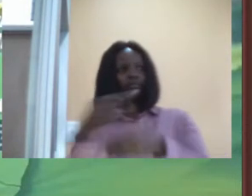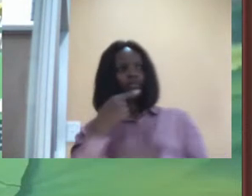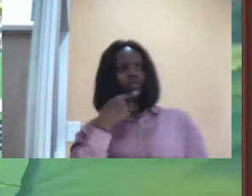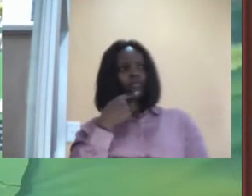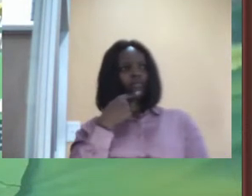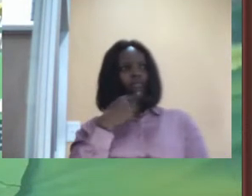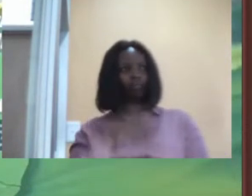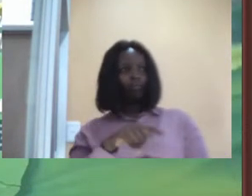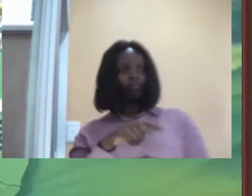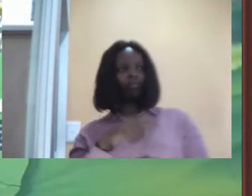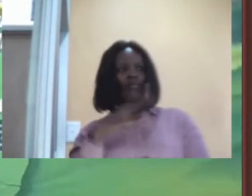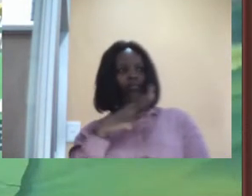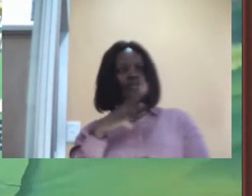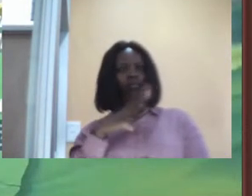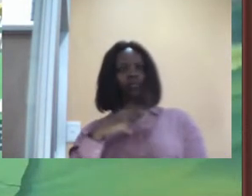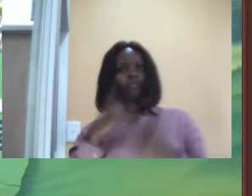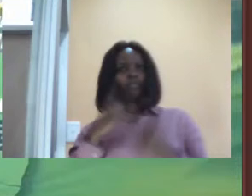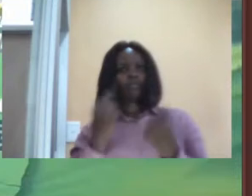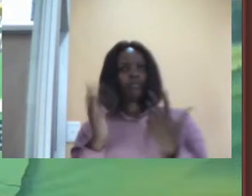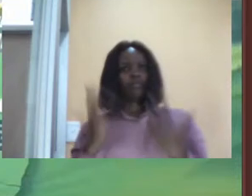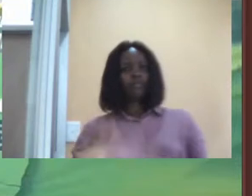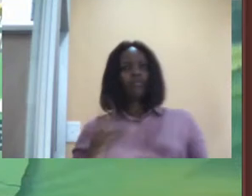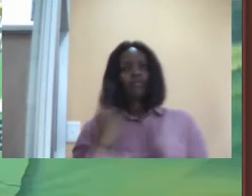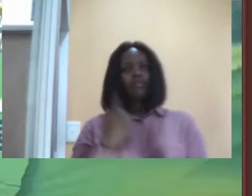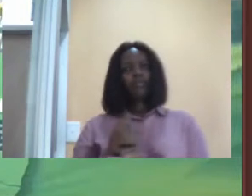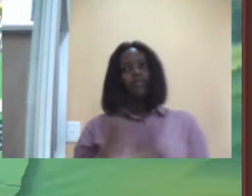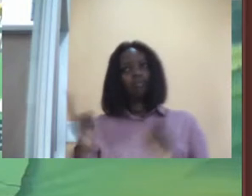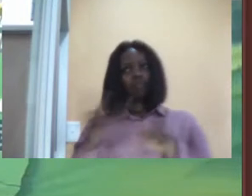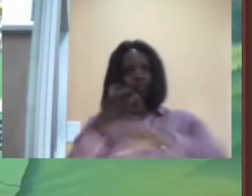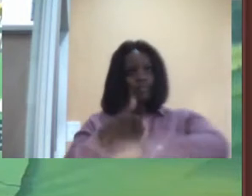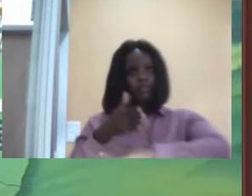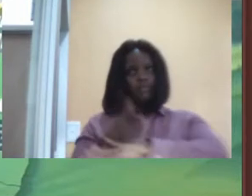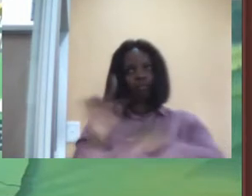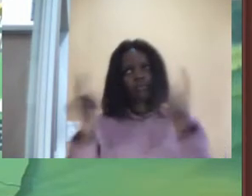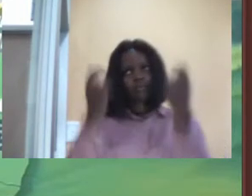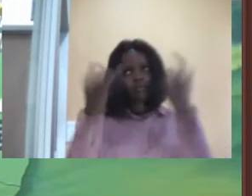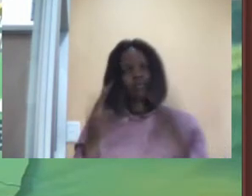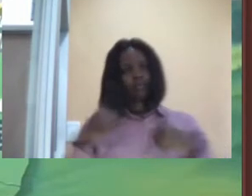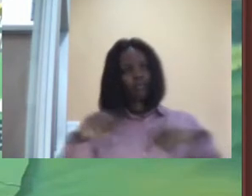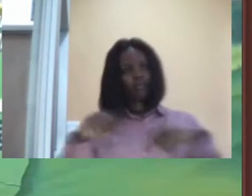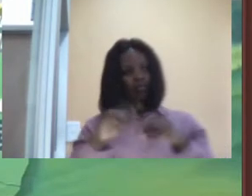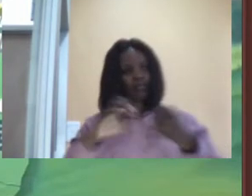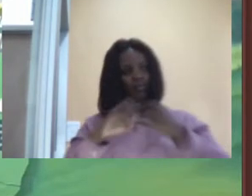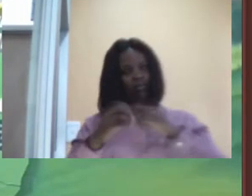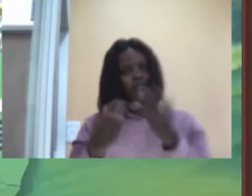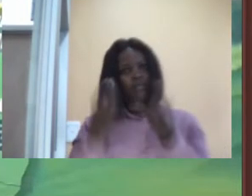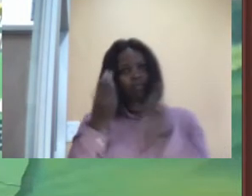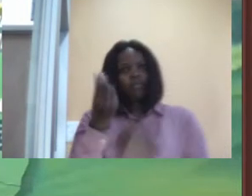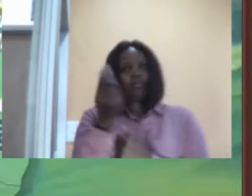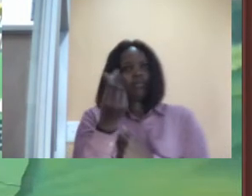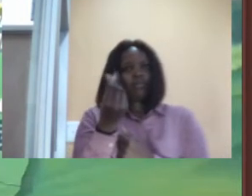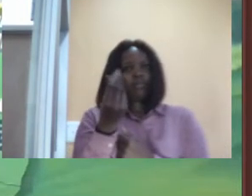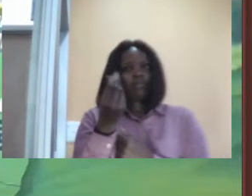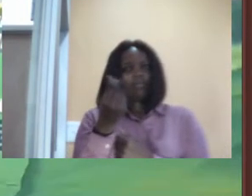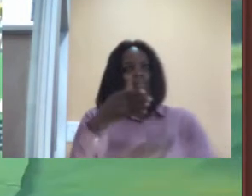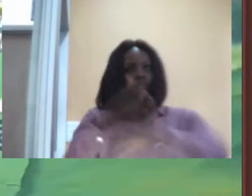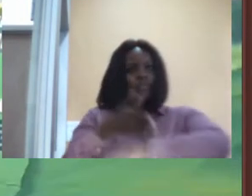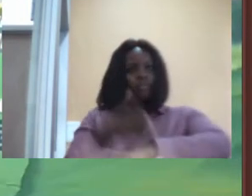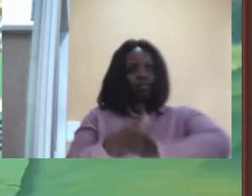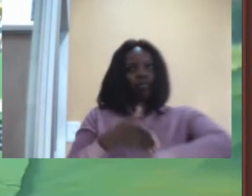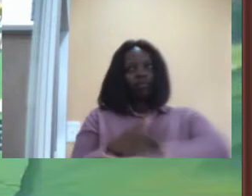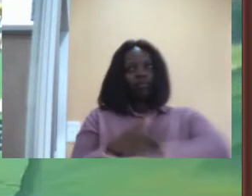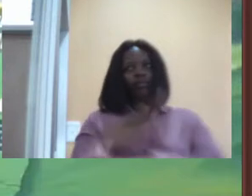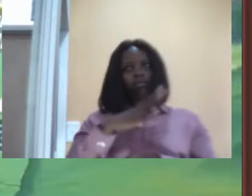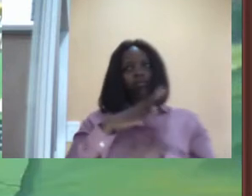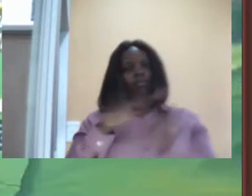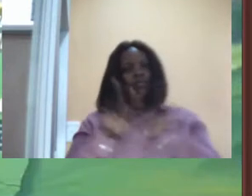was drought last year, we did intervene, although that was not in our budget, and we tried to find some funding to intervene. We have